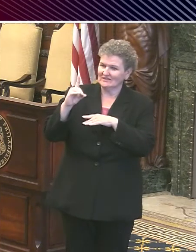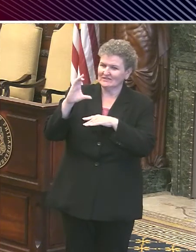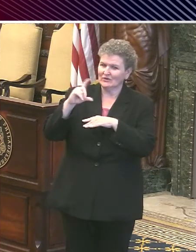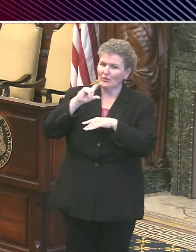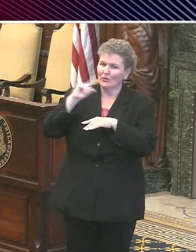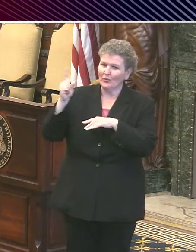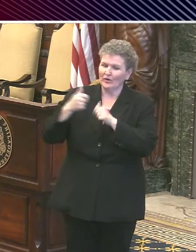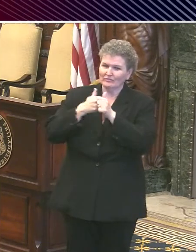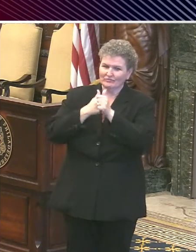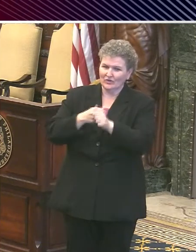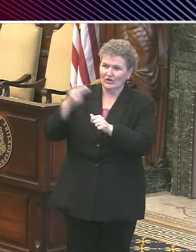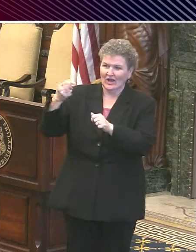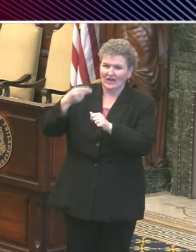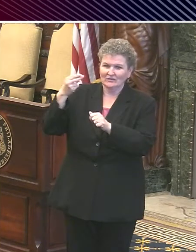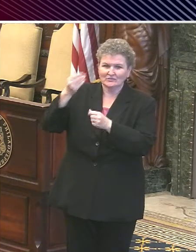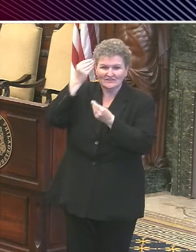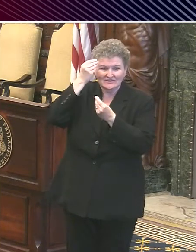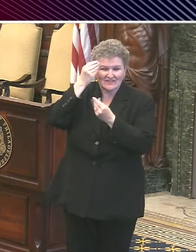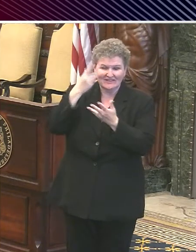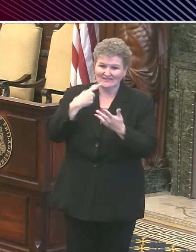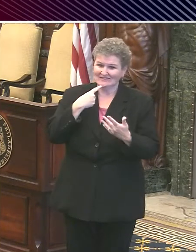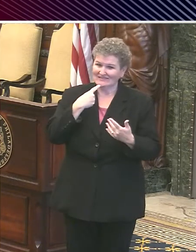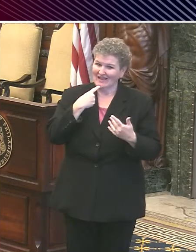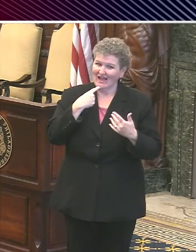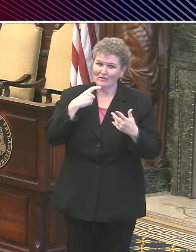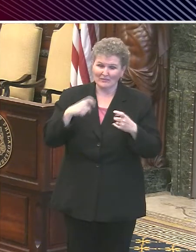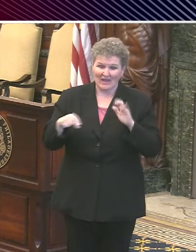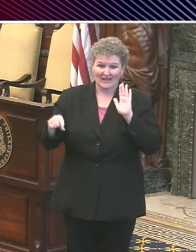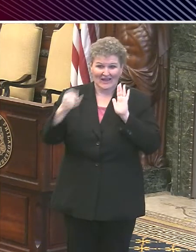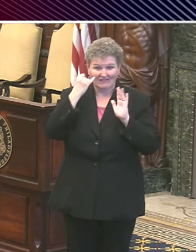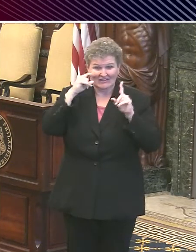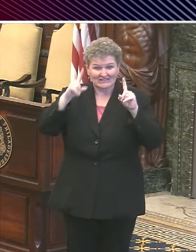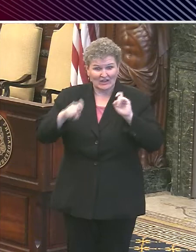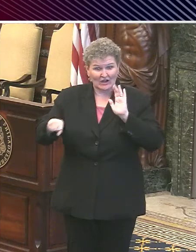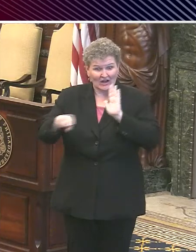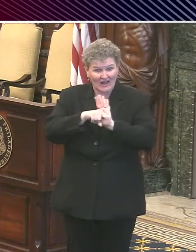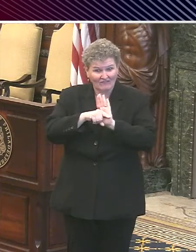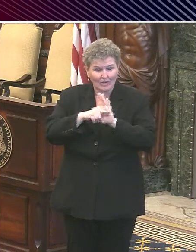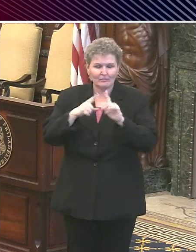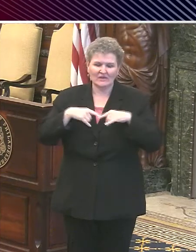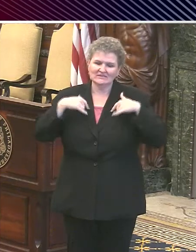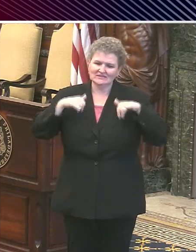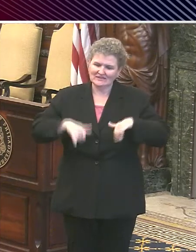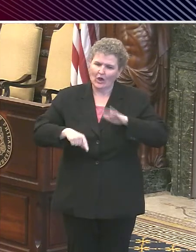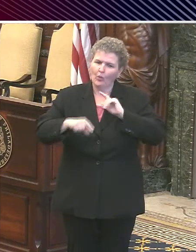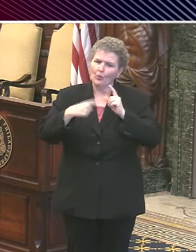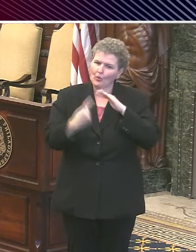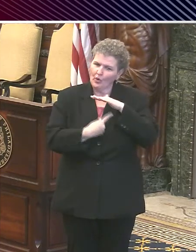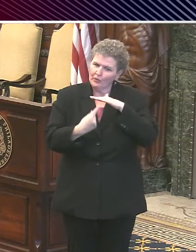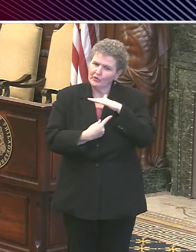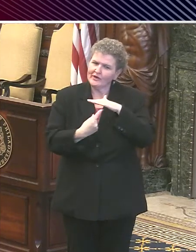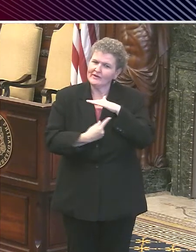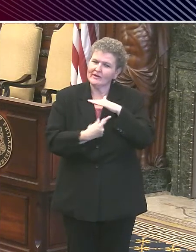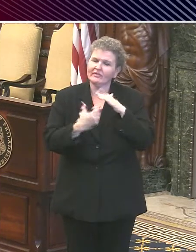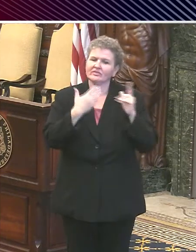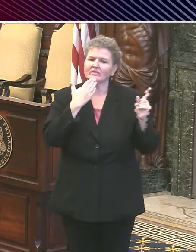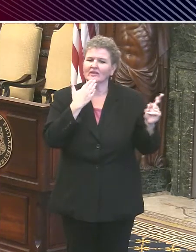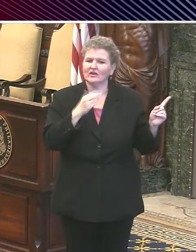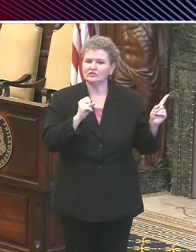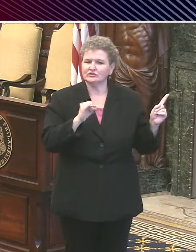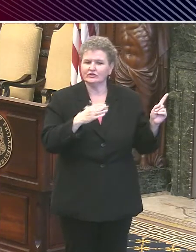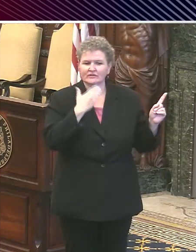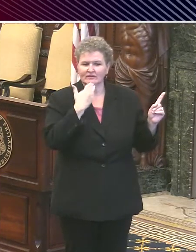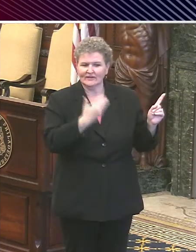Harrisburg is that even if you do test negative, you have to do the 14. Thank you, sir. Thank you.